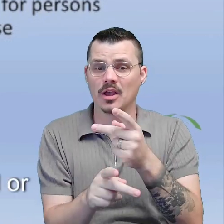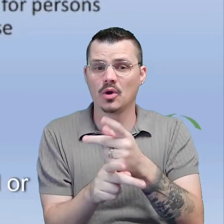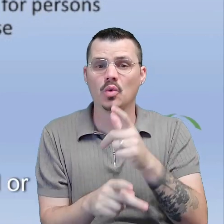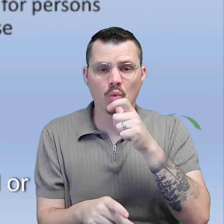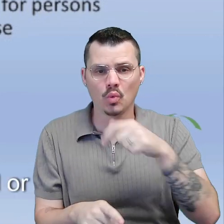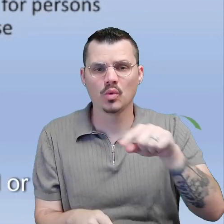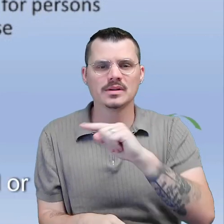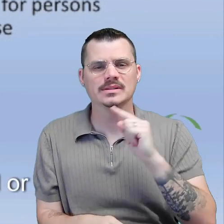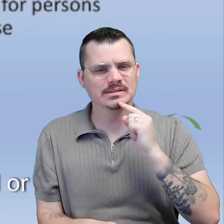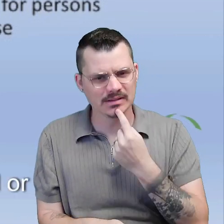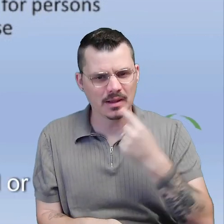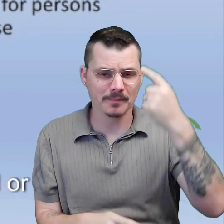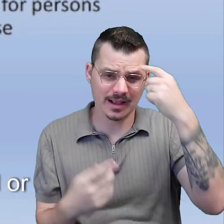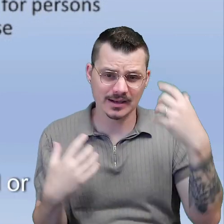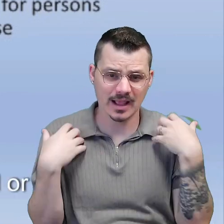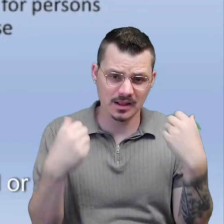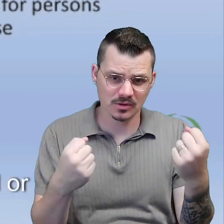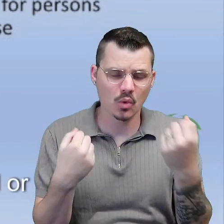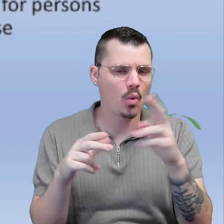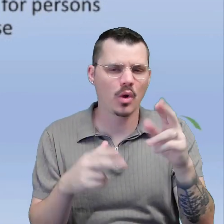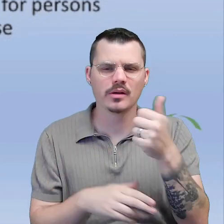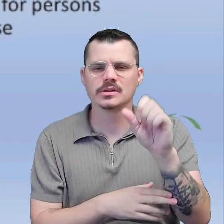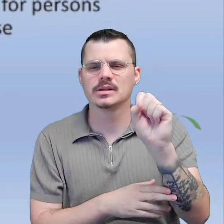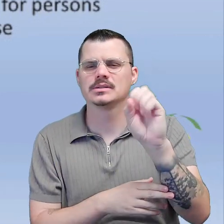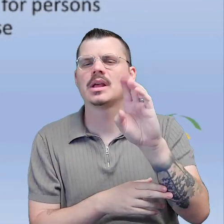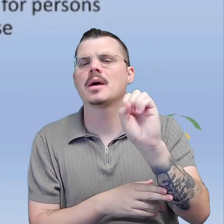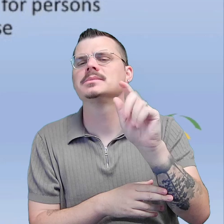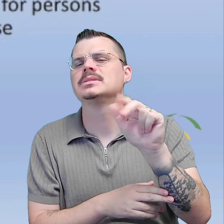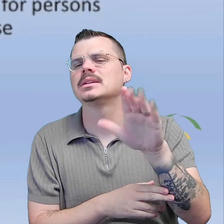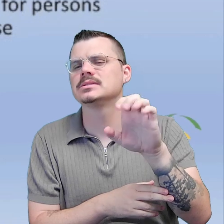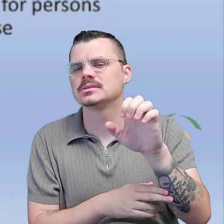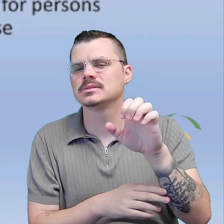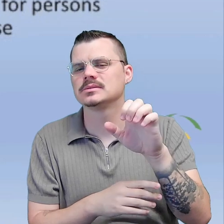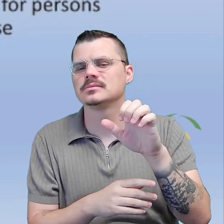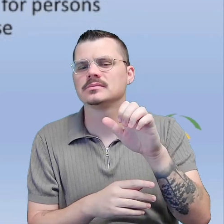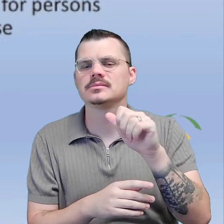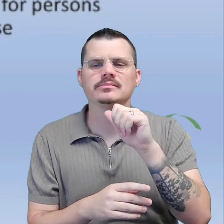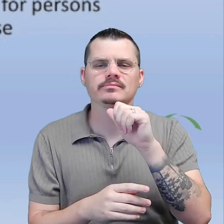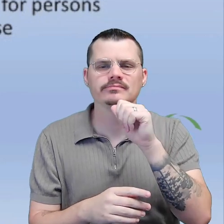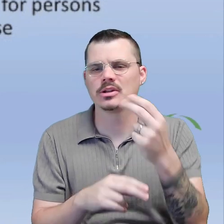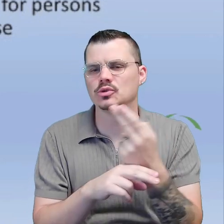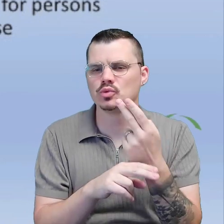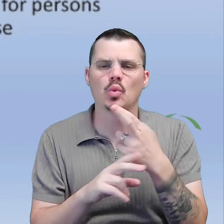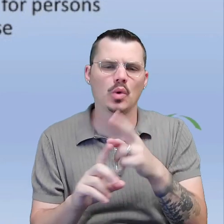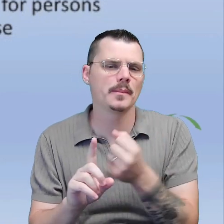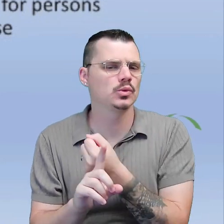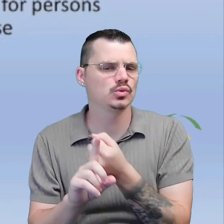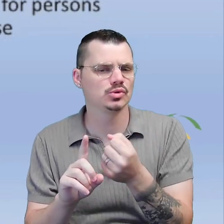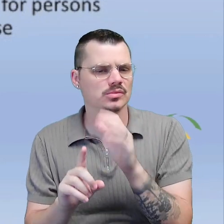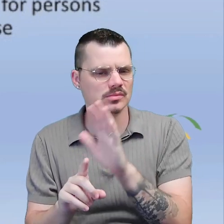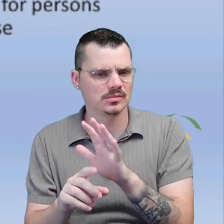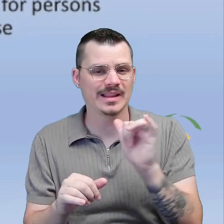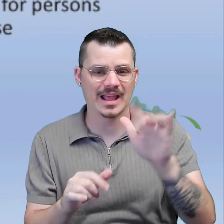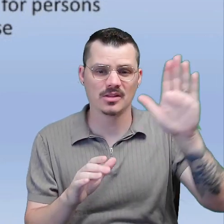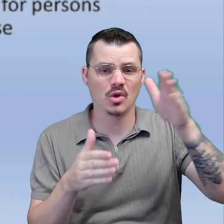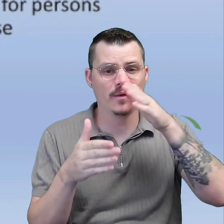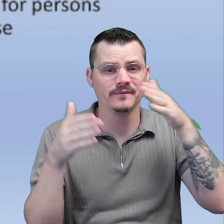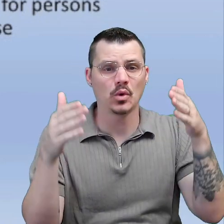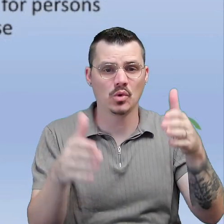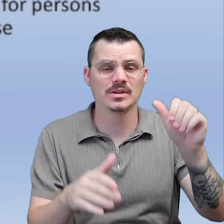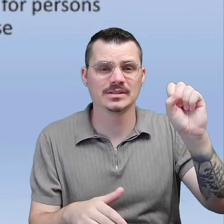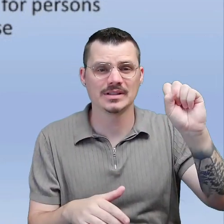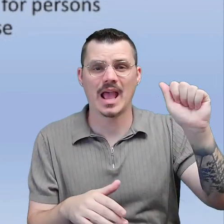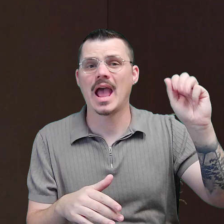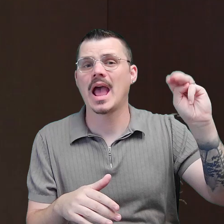for persons with serious mental illness and/or substance misuse conditions. That's the focus